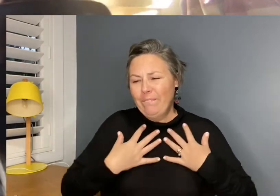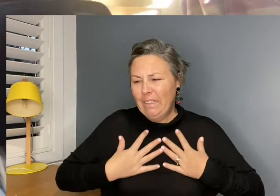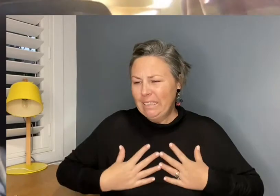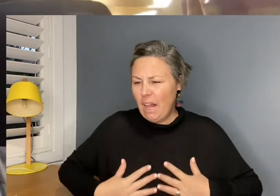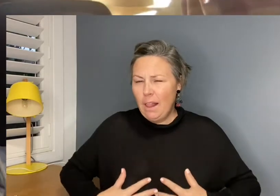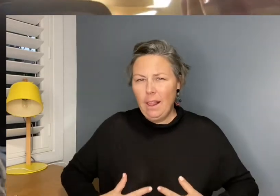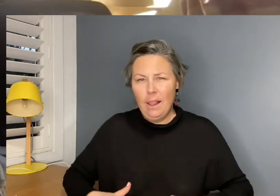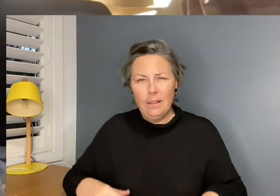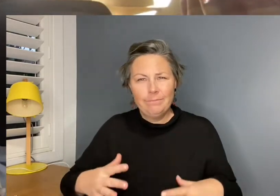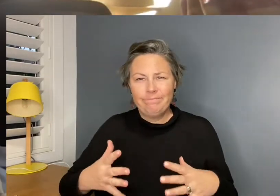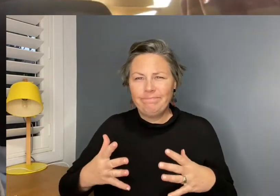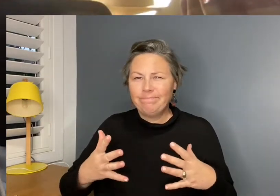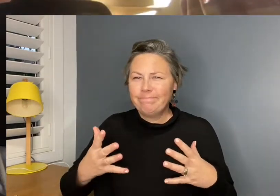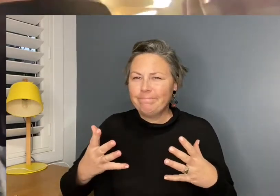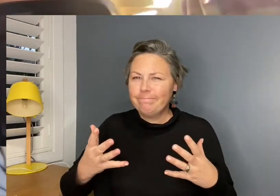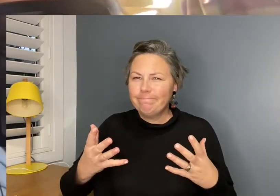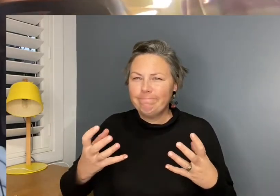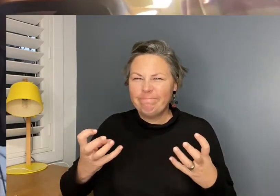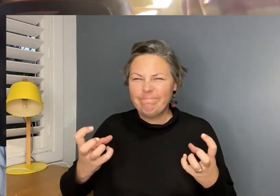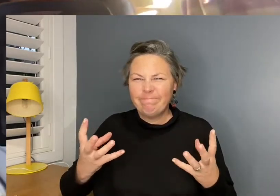physical